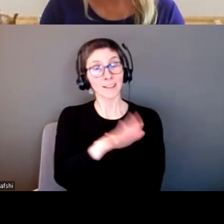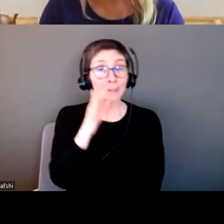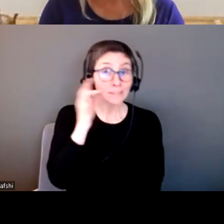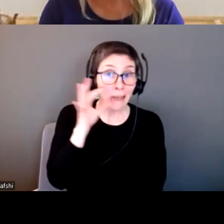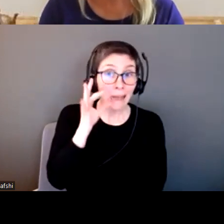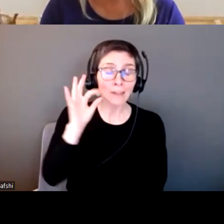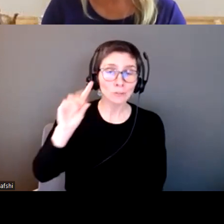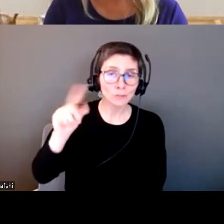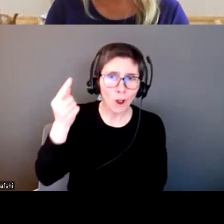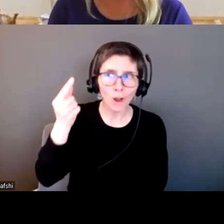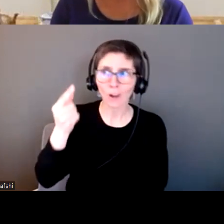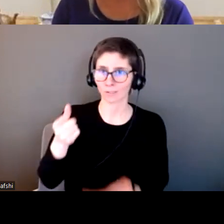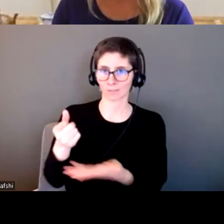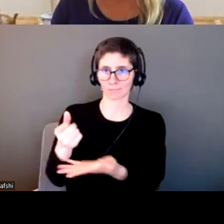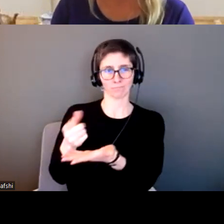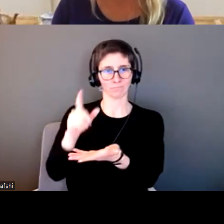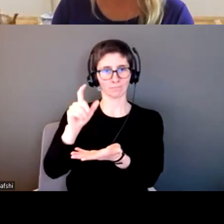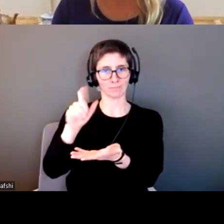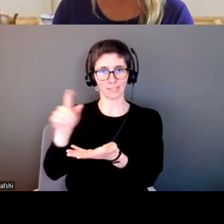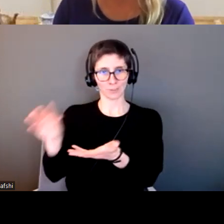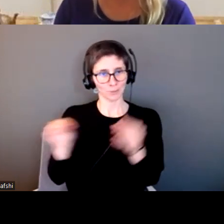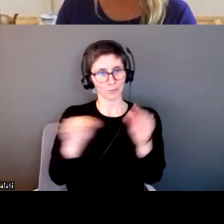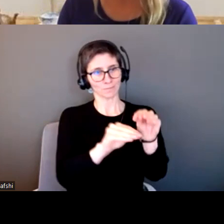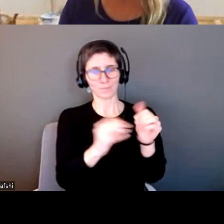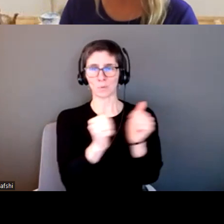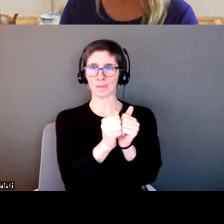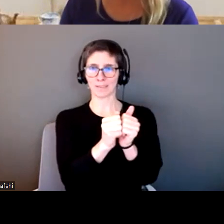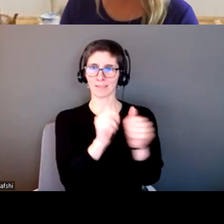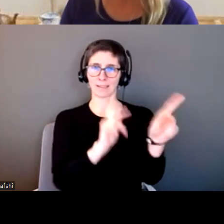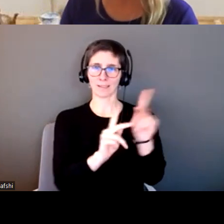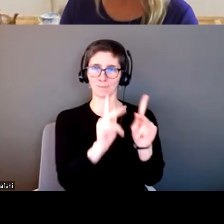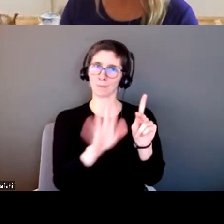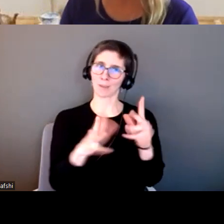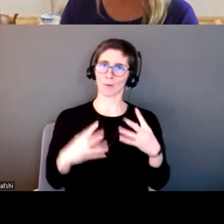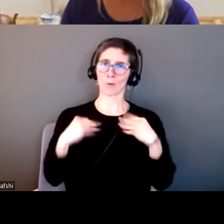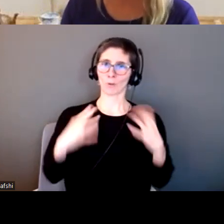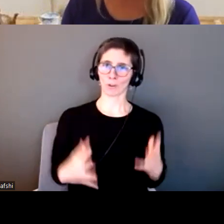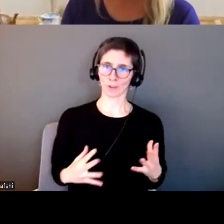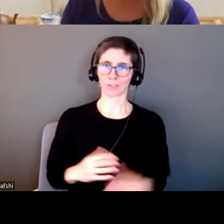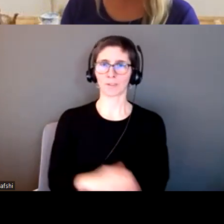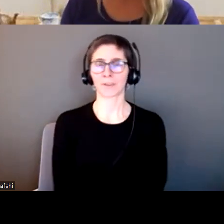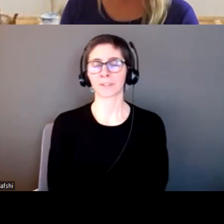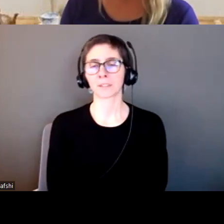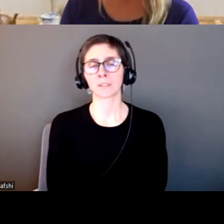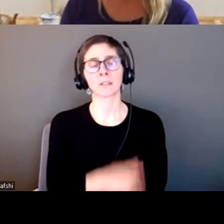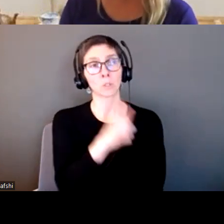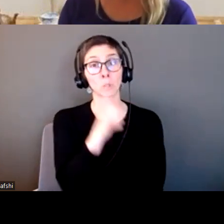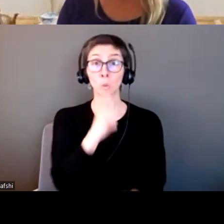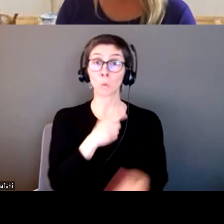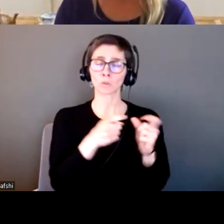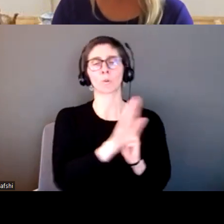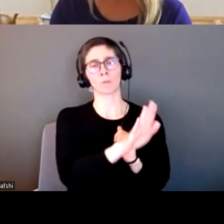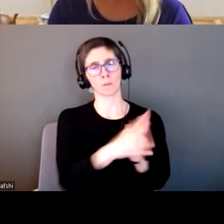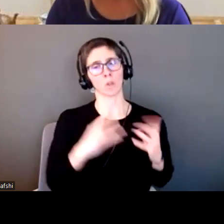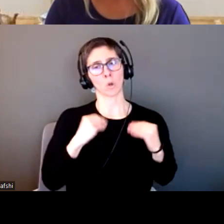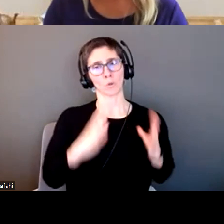that way, needs to be under the control of the owner in public spaces. But that's been a real bonus because we know